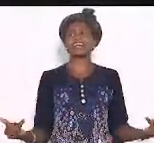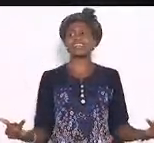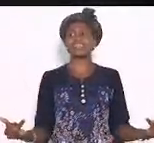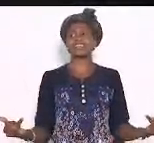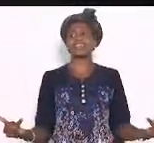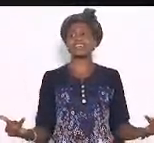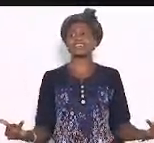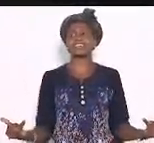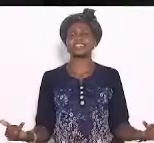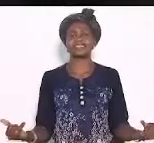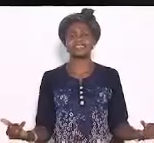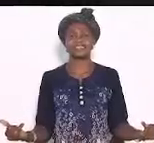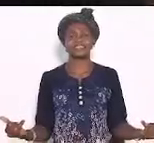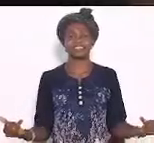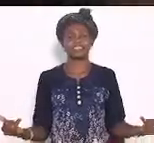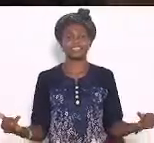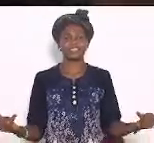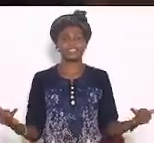not